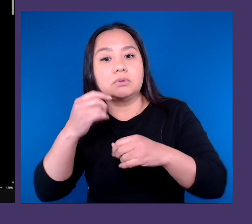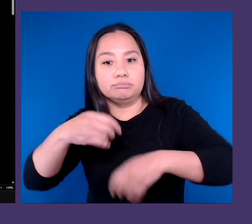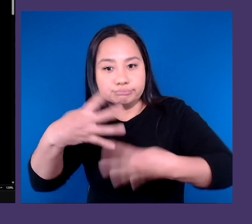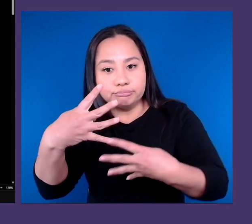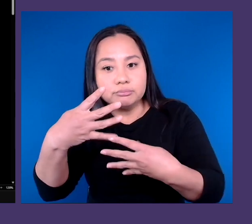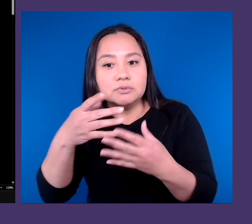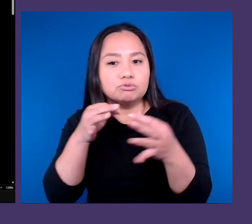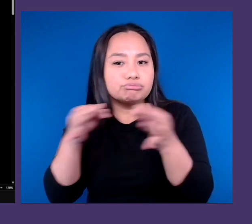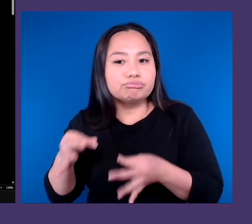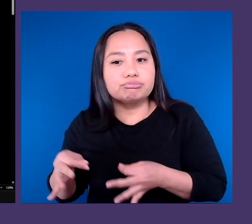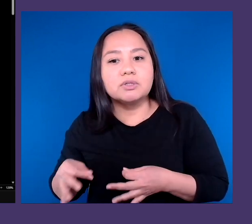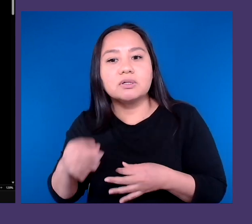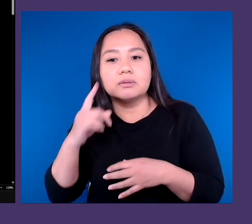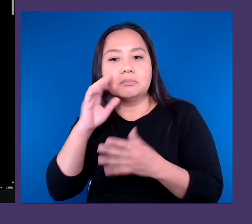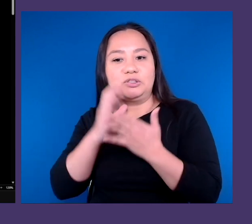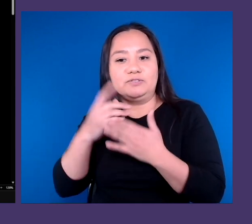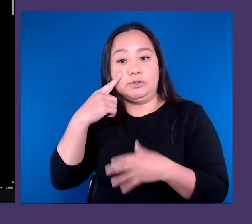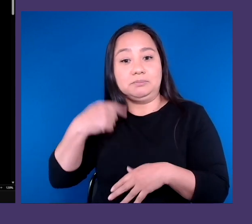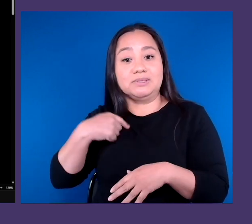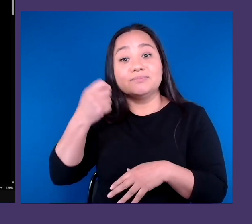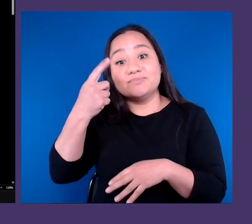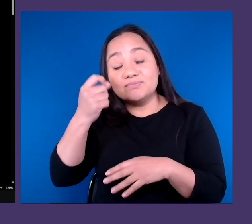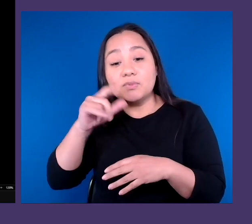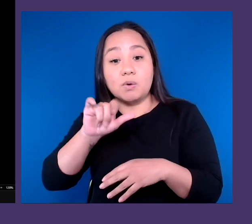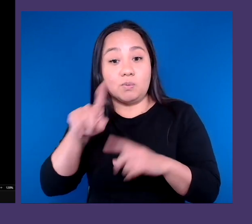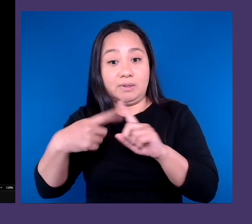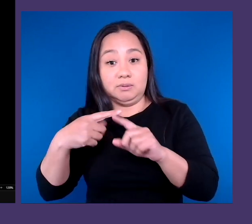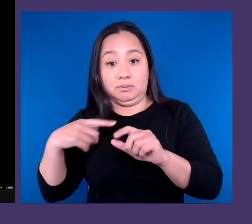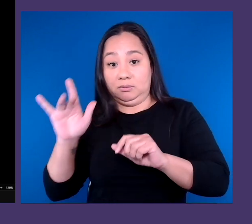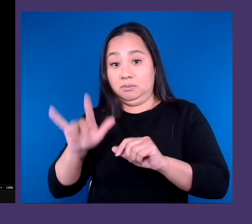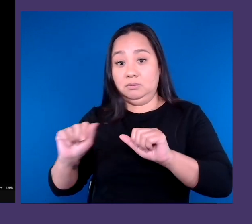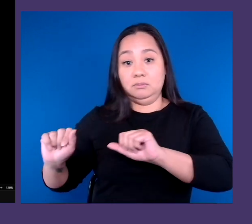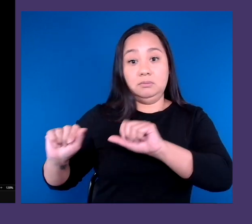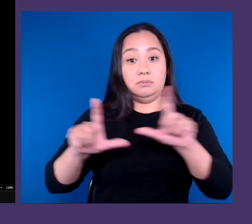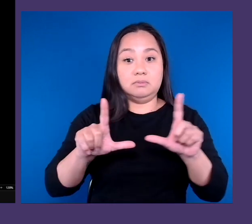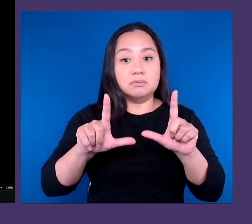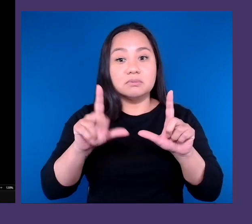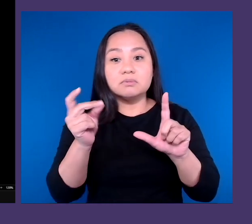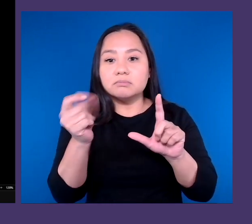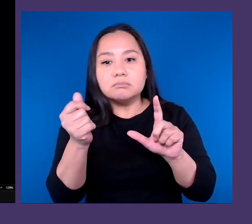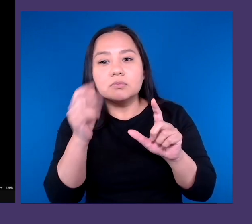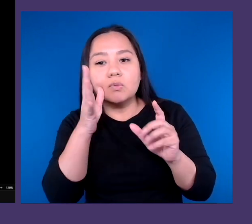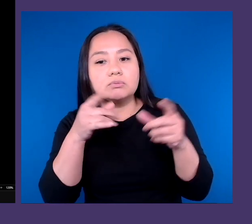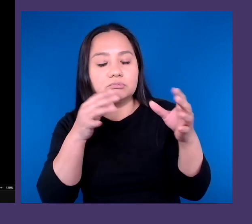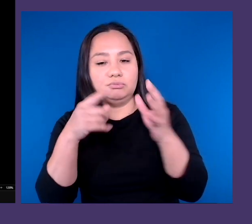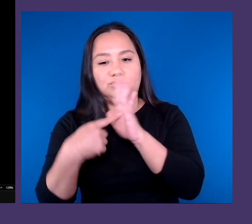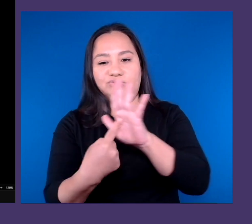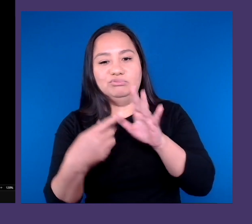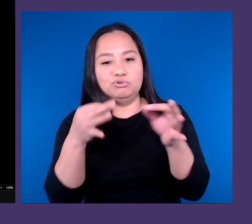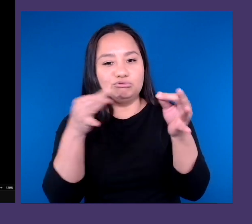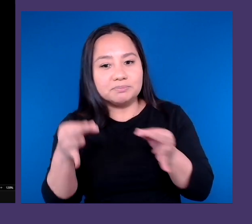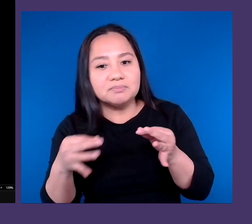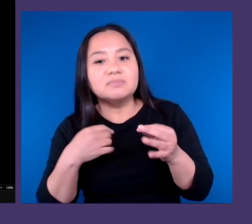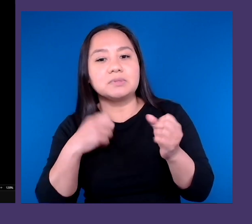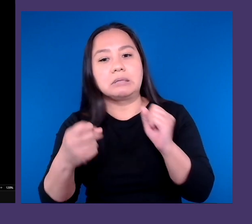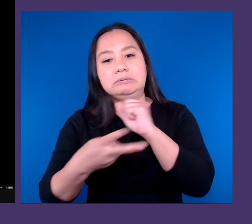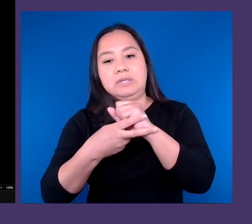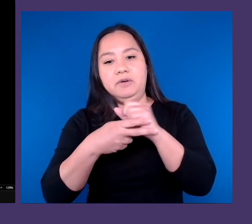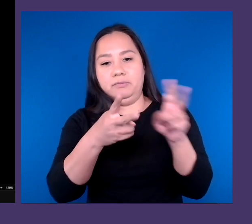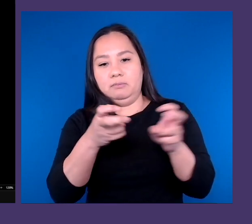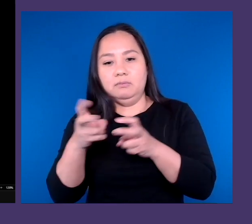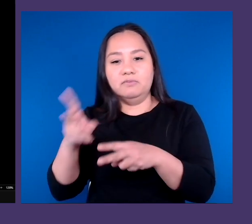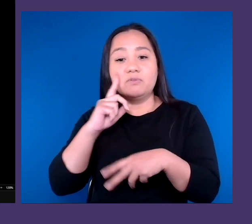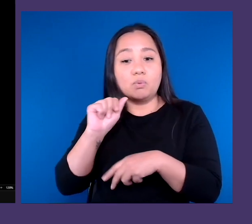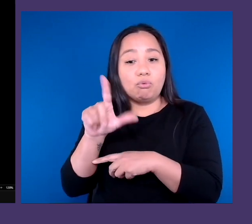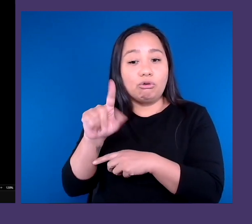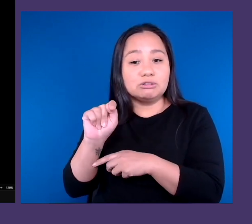when it opens up here in a second, it's going to show the description. Then I can save that description as the alt text for the image automatically. To